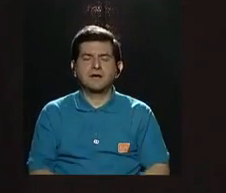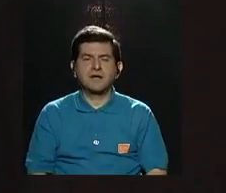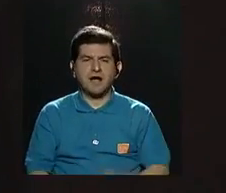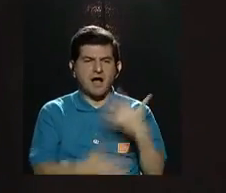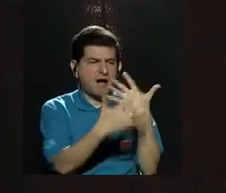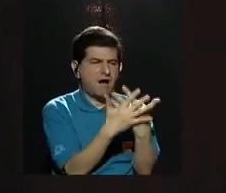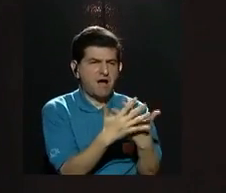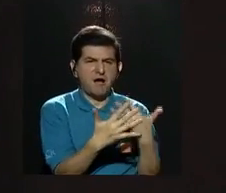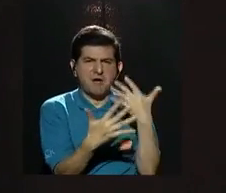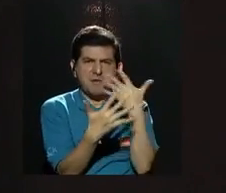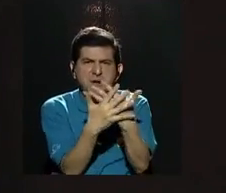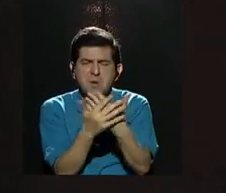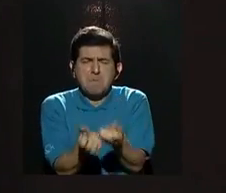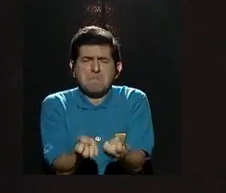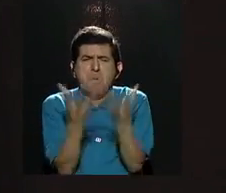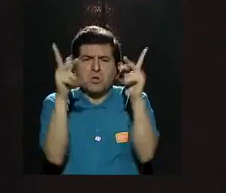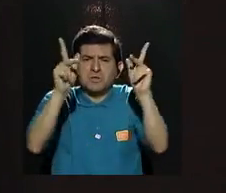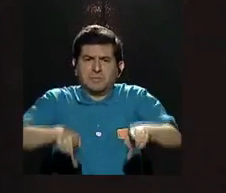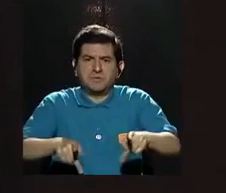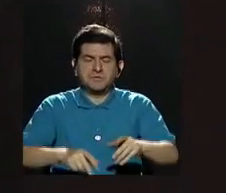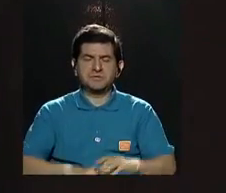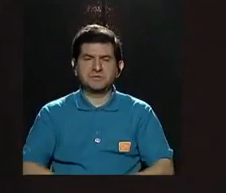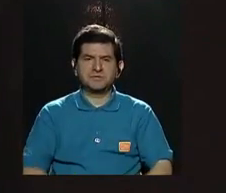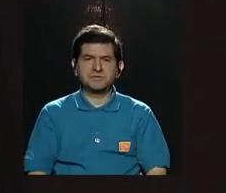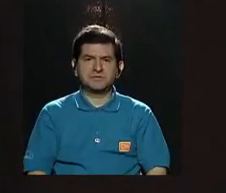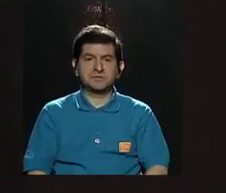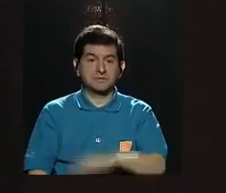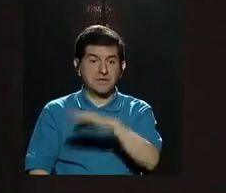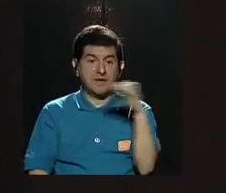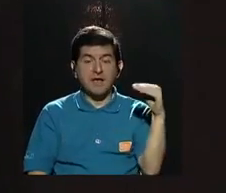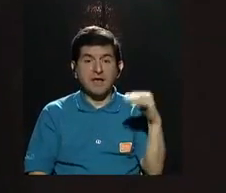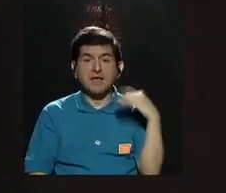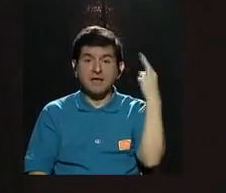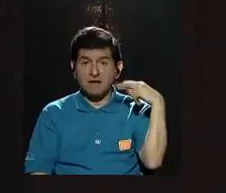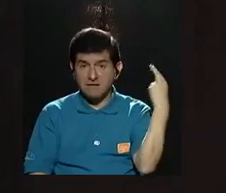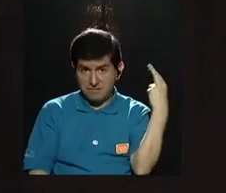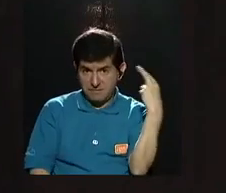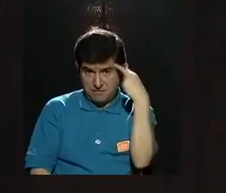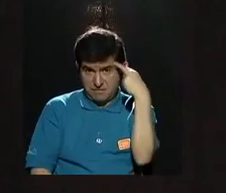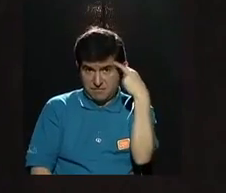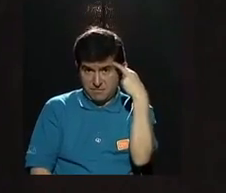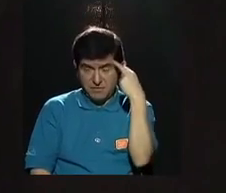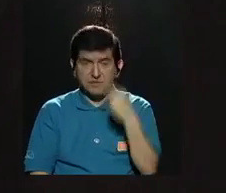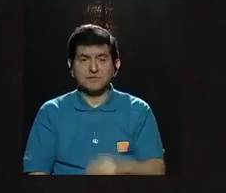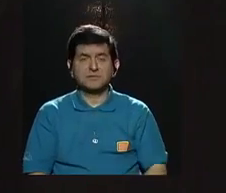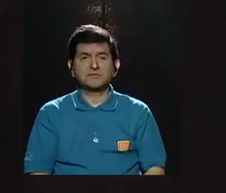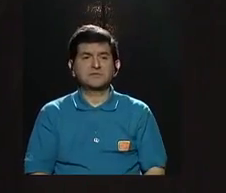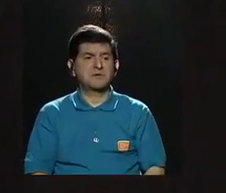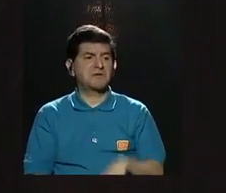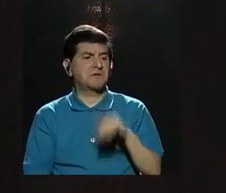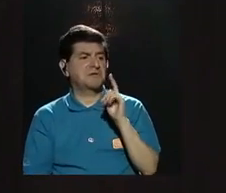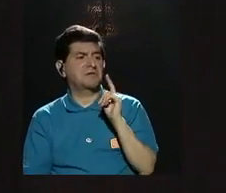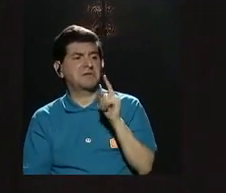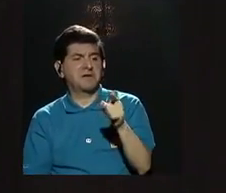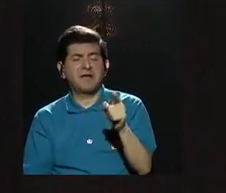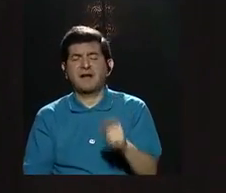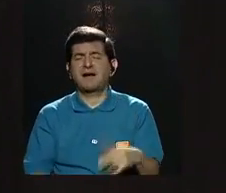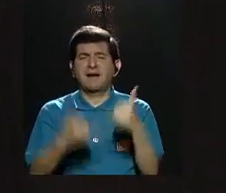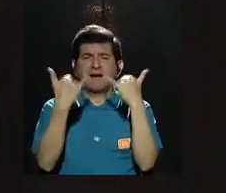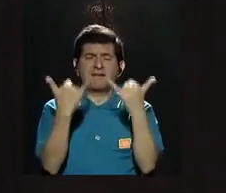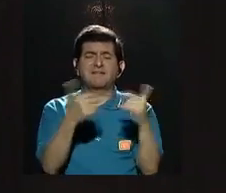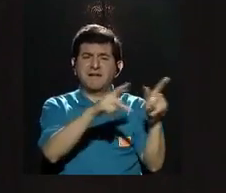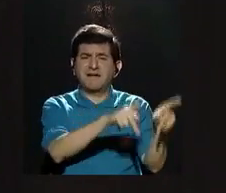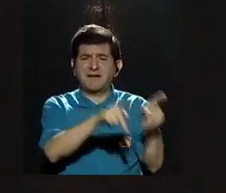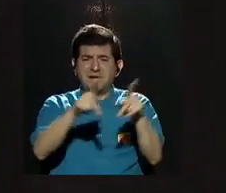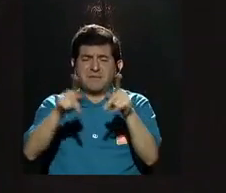the prison industrial complex, and for the reasons that lead people from Central America,